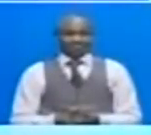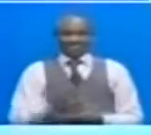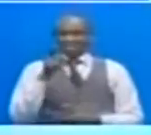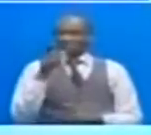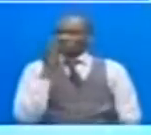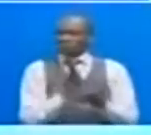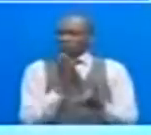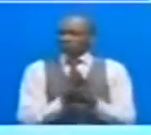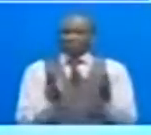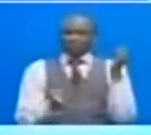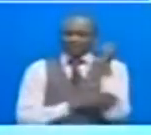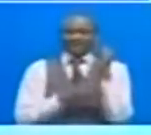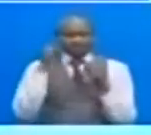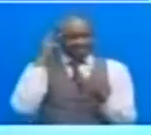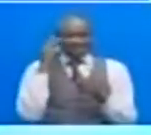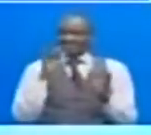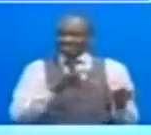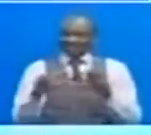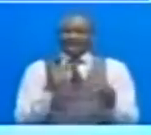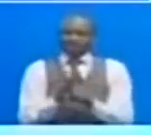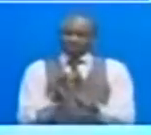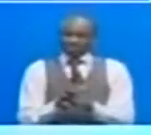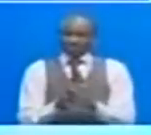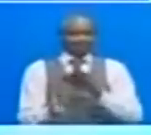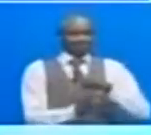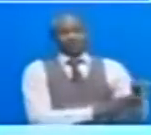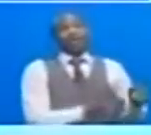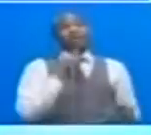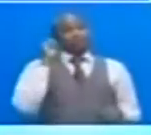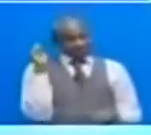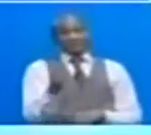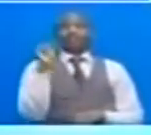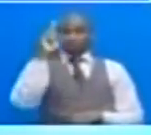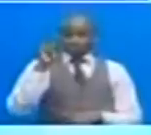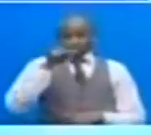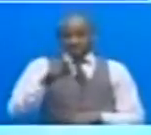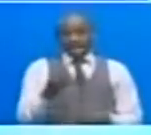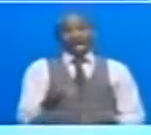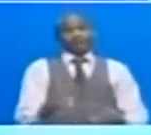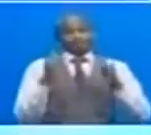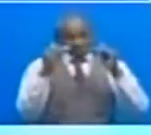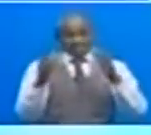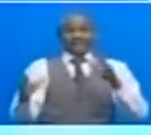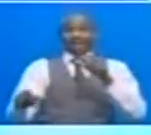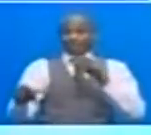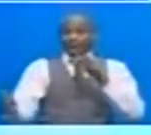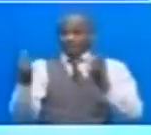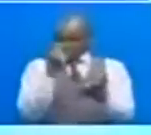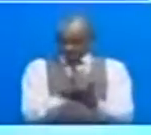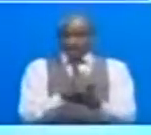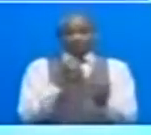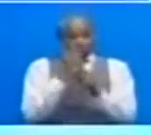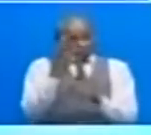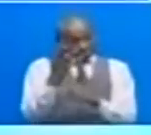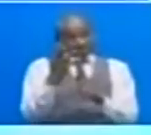Disturbing turn of events there for parents at the coast. President Uhuru Kenyatta has today promoted and appointed 14 officers of